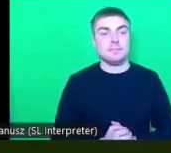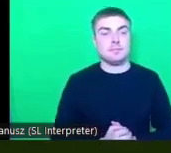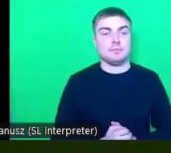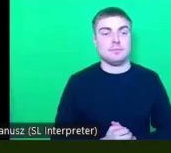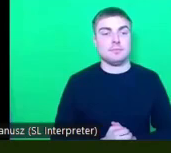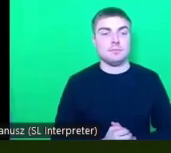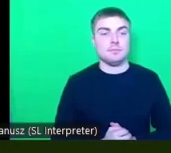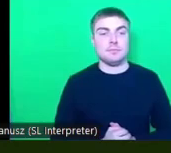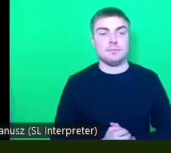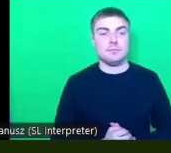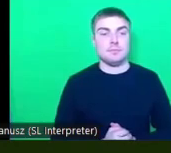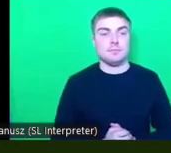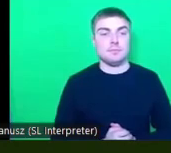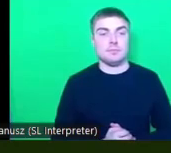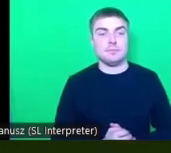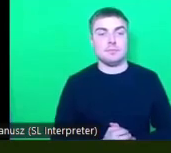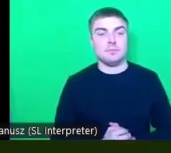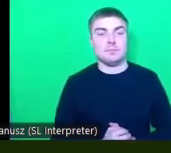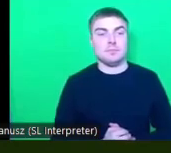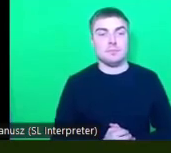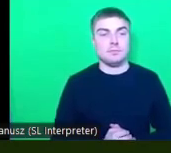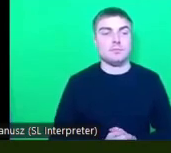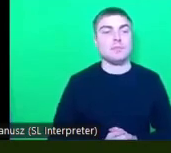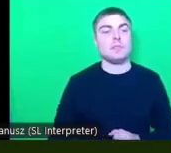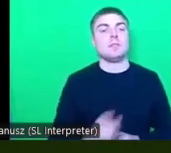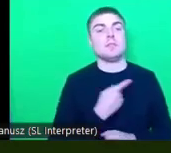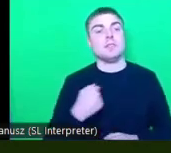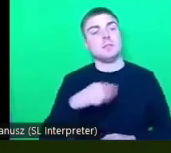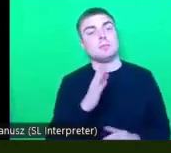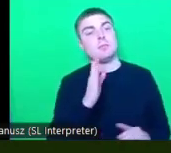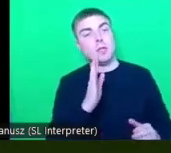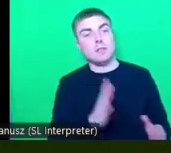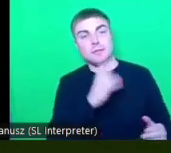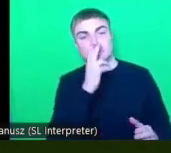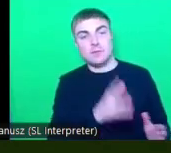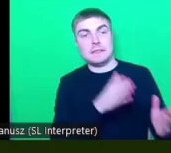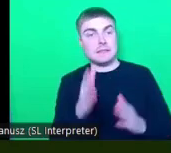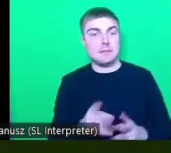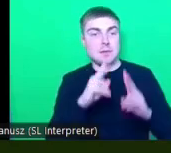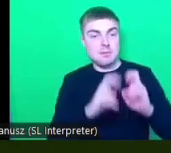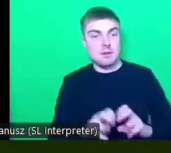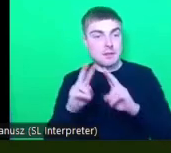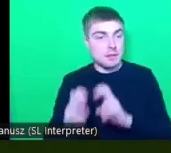invested this both in Sweden and Norway, and we did it during a longer time period from 1995 to